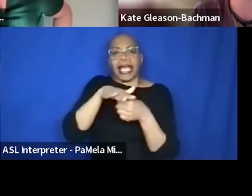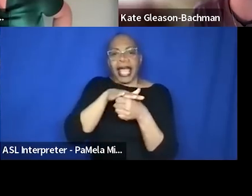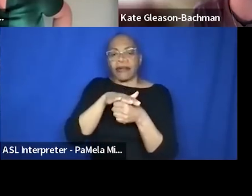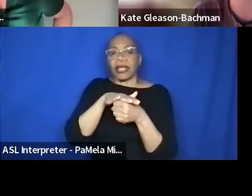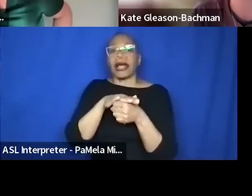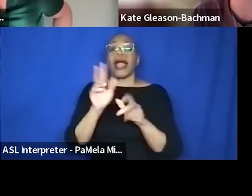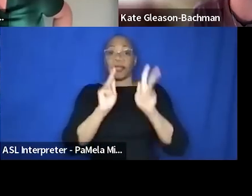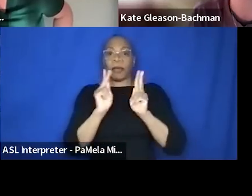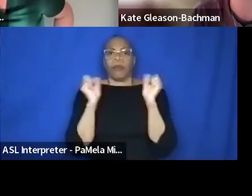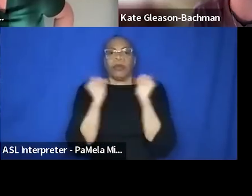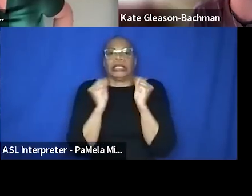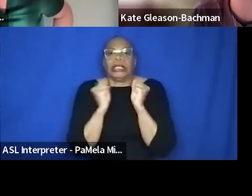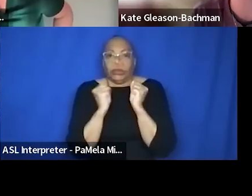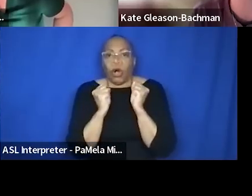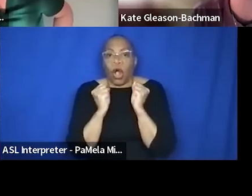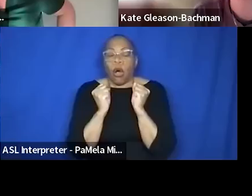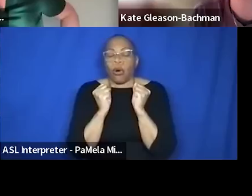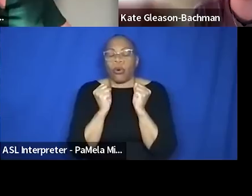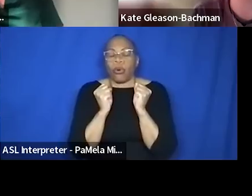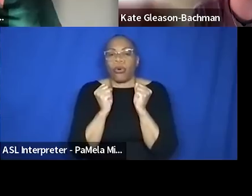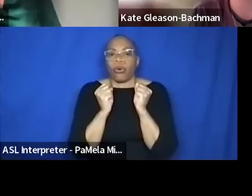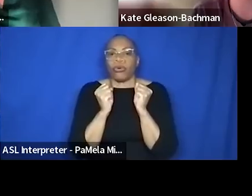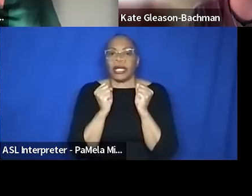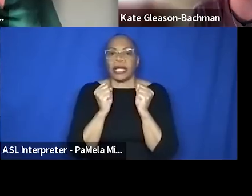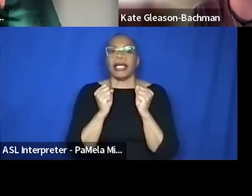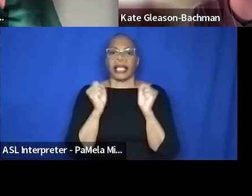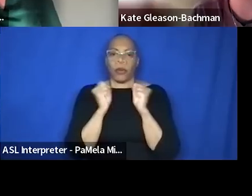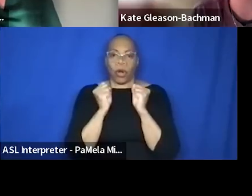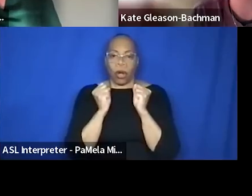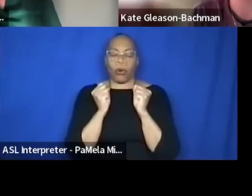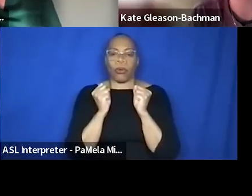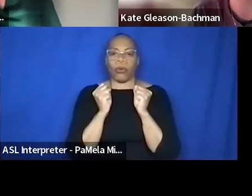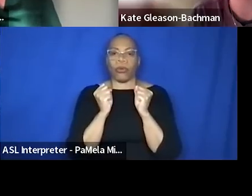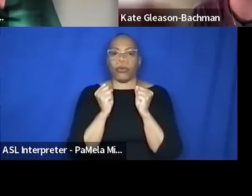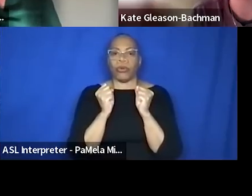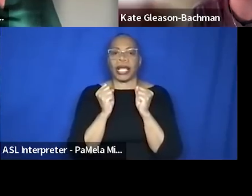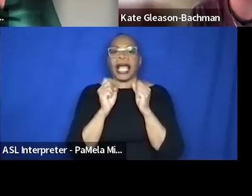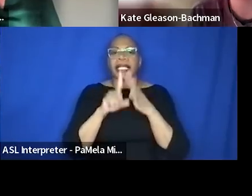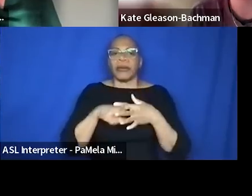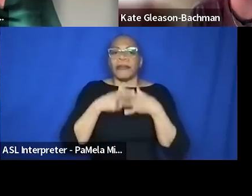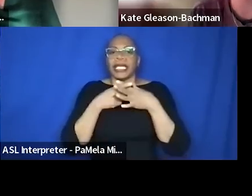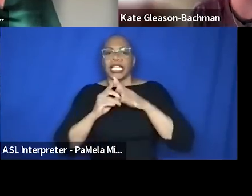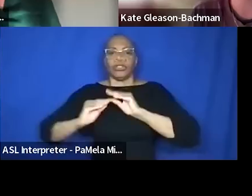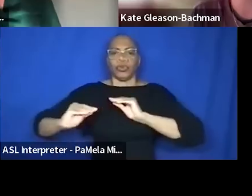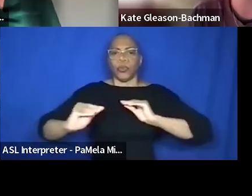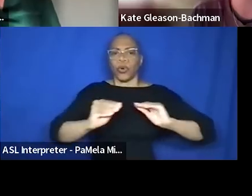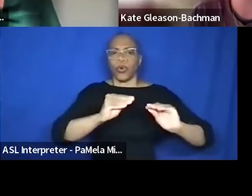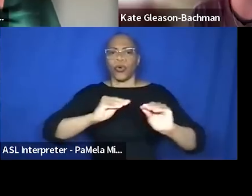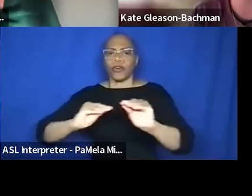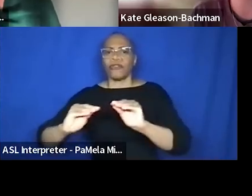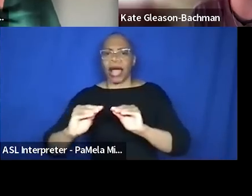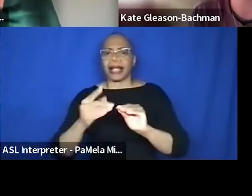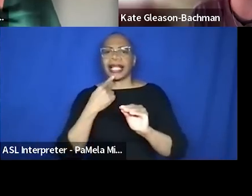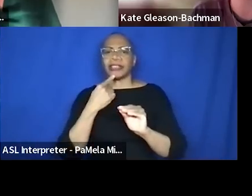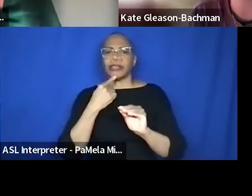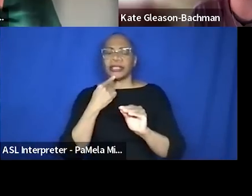cold. Oh, yeah. They were Yeah. cold. Yeah, it was early, so they were cold. They were just starting to move around, things like that. Like you said, everyone's